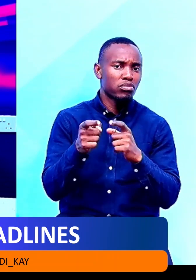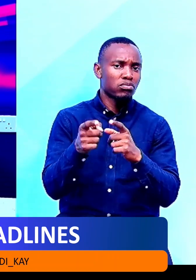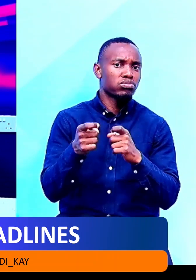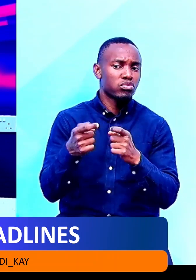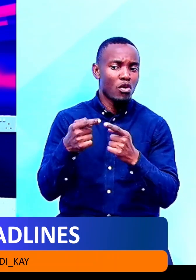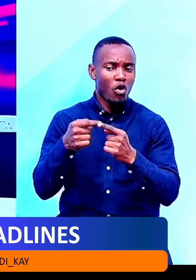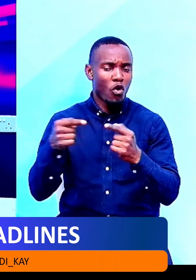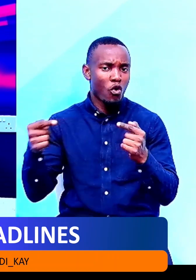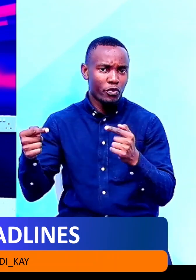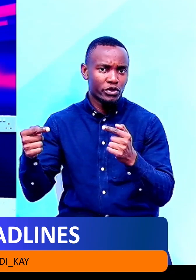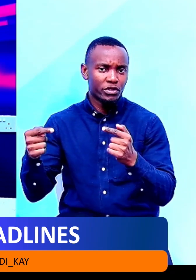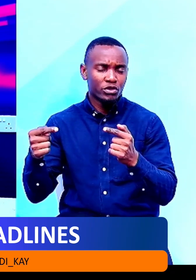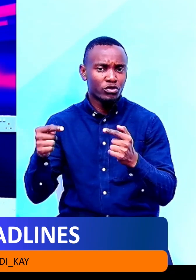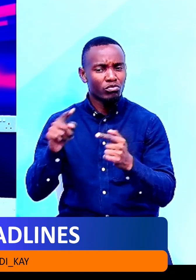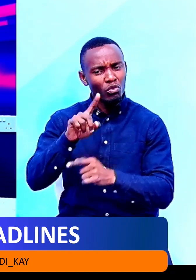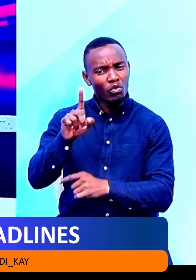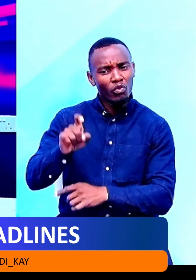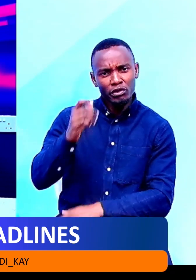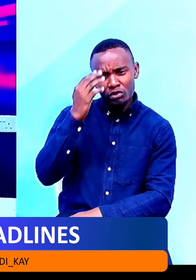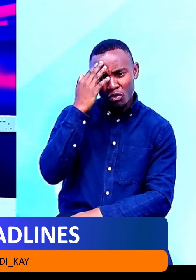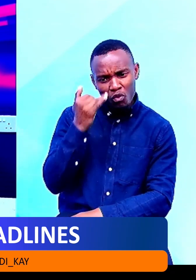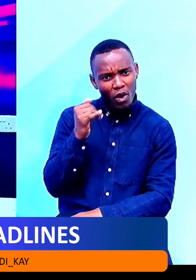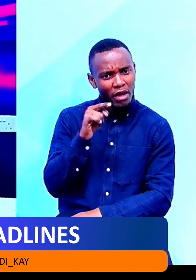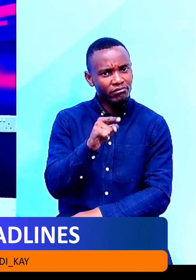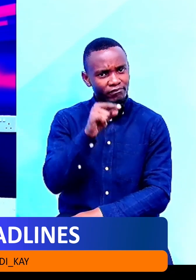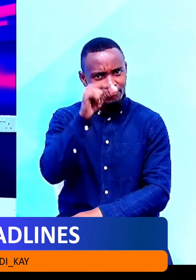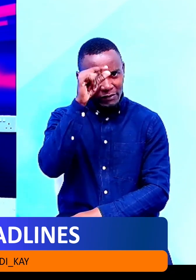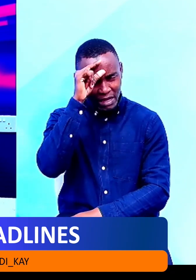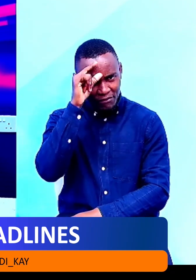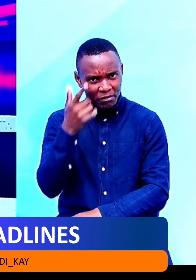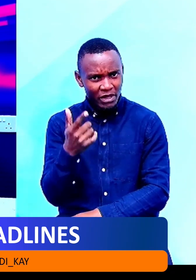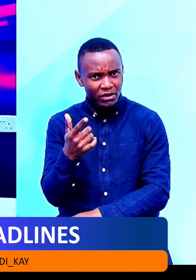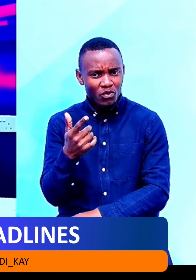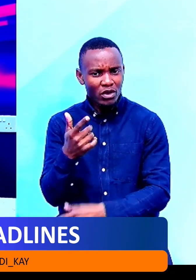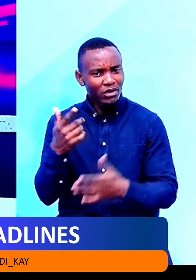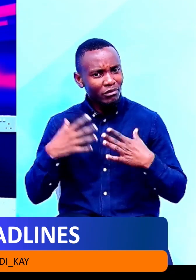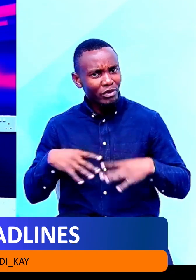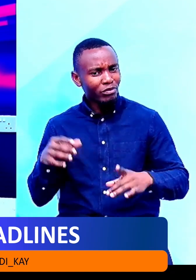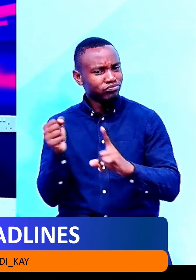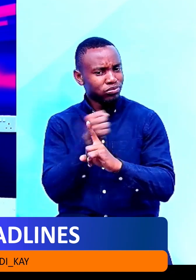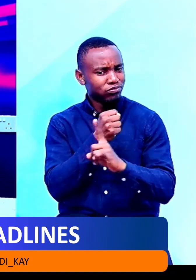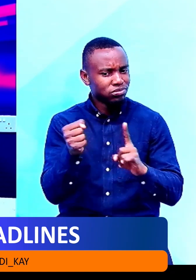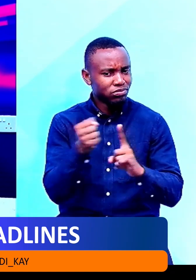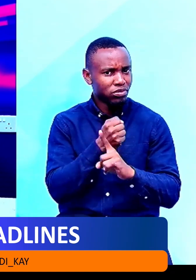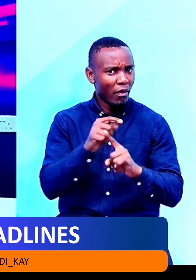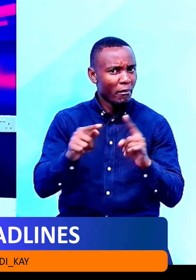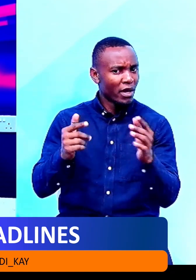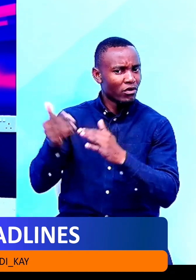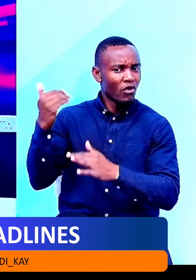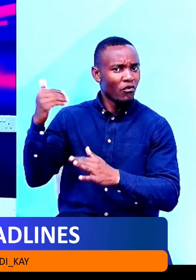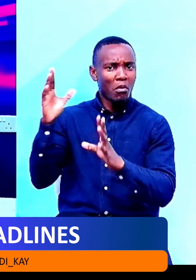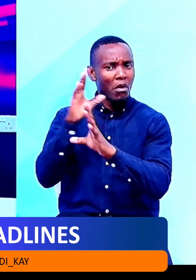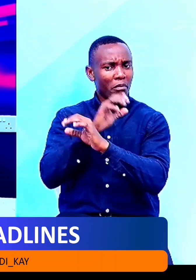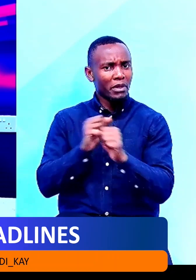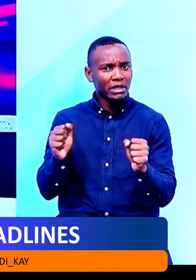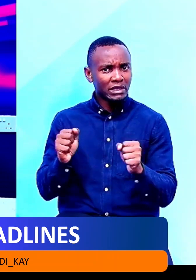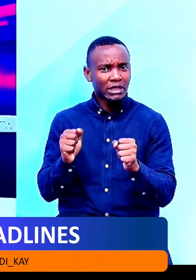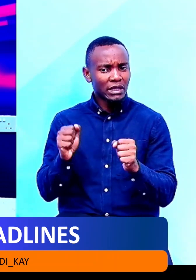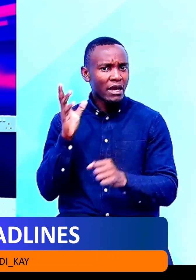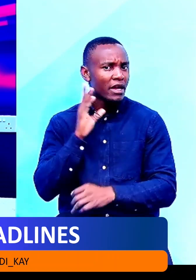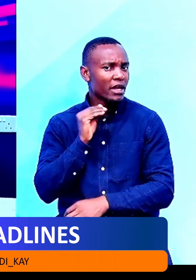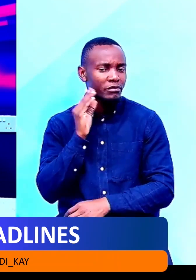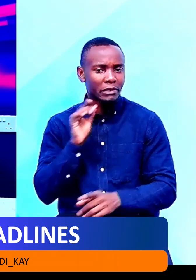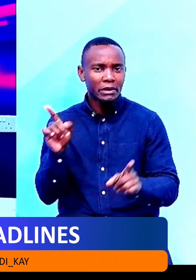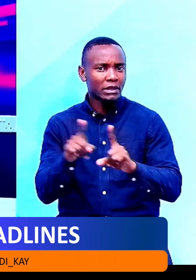his regime is being violently attacked while his predecessors did not receive a similar backlash. Here are the